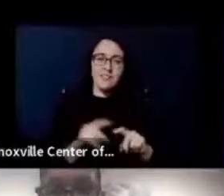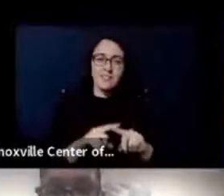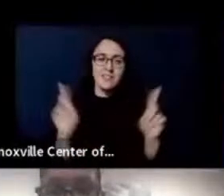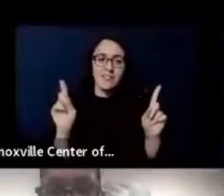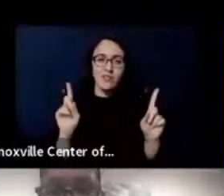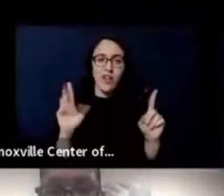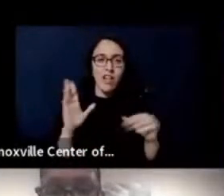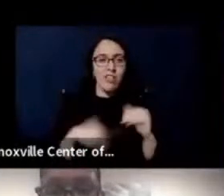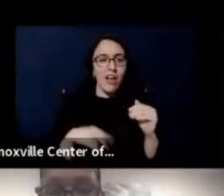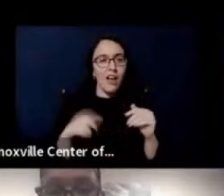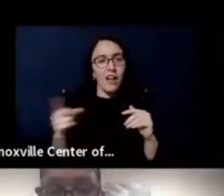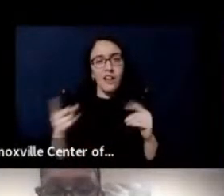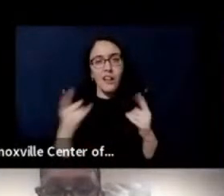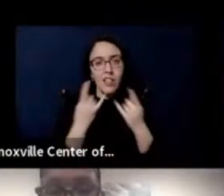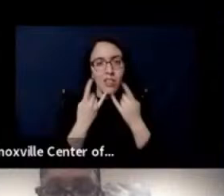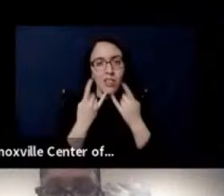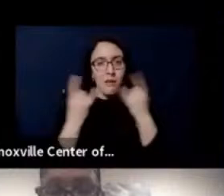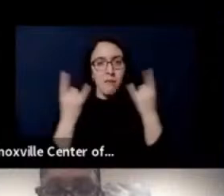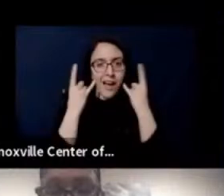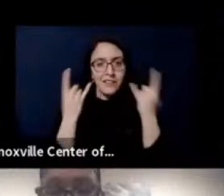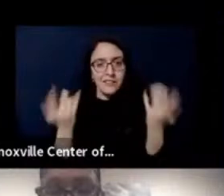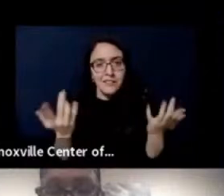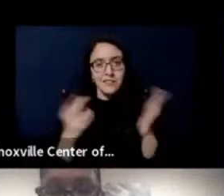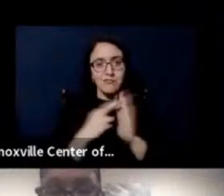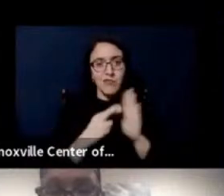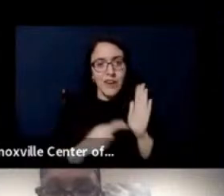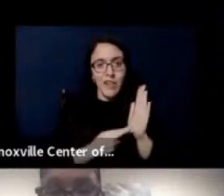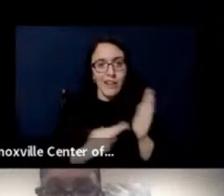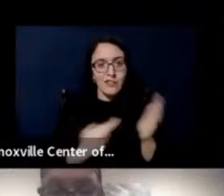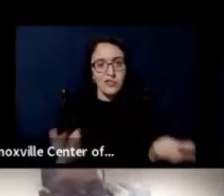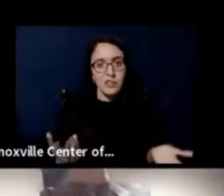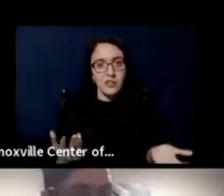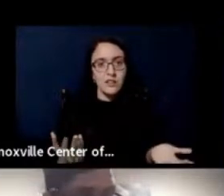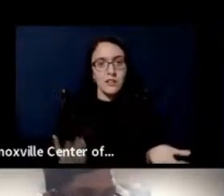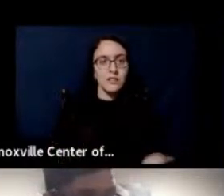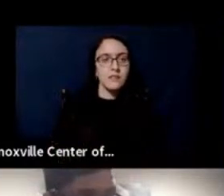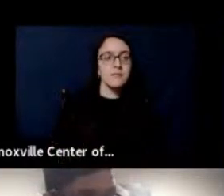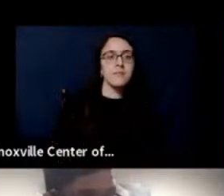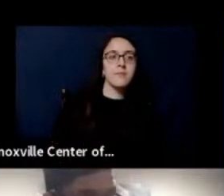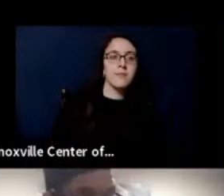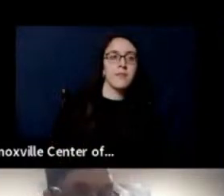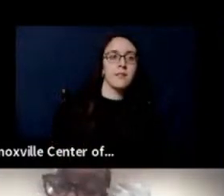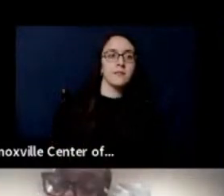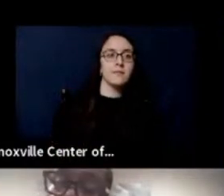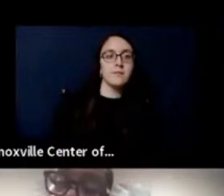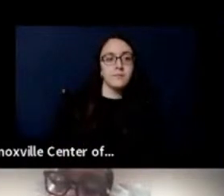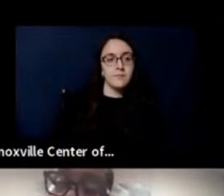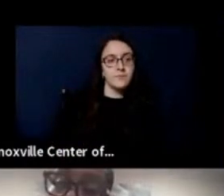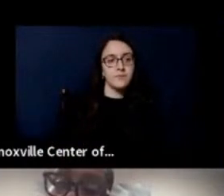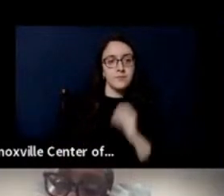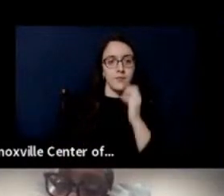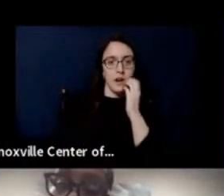us than, for instance, the maintenance regulation, I should say.